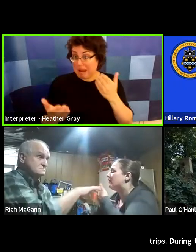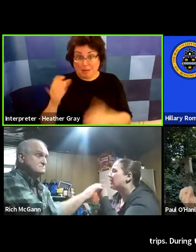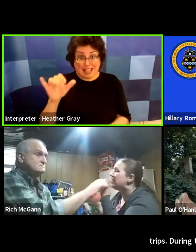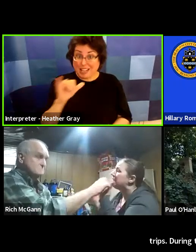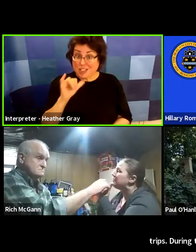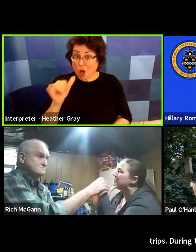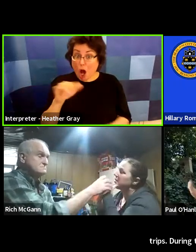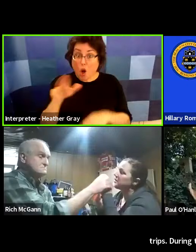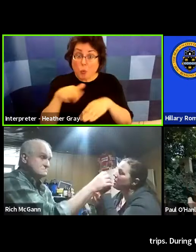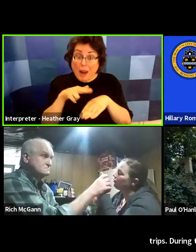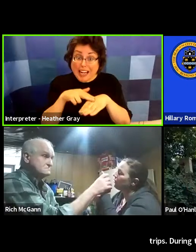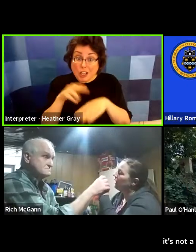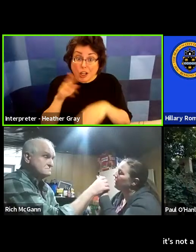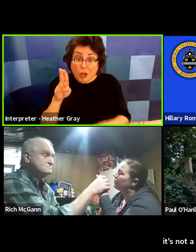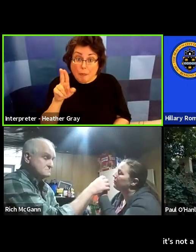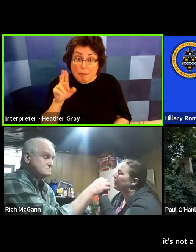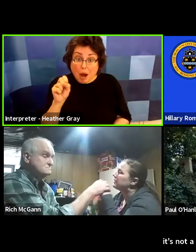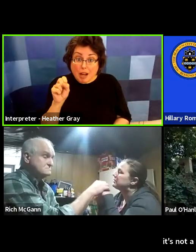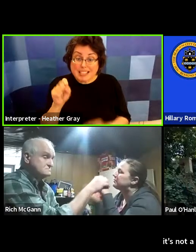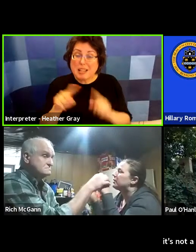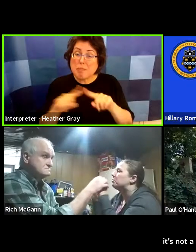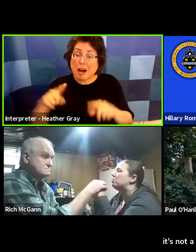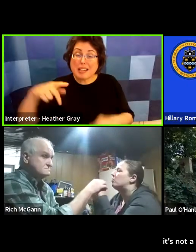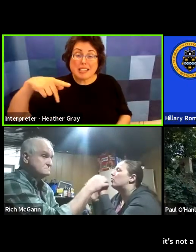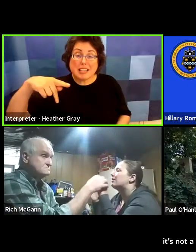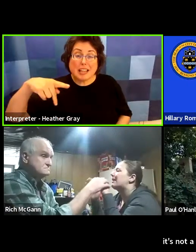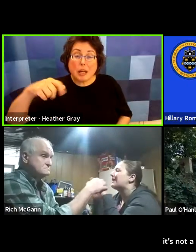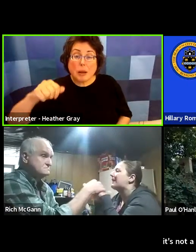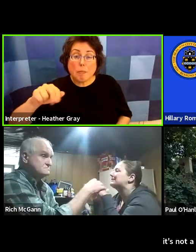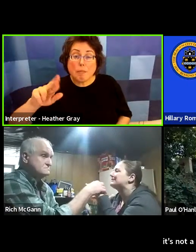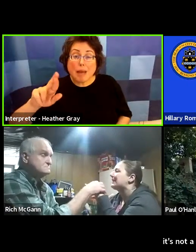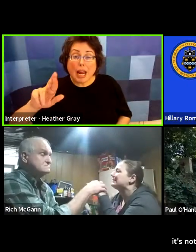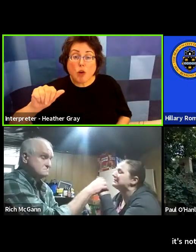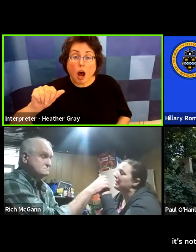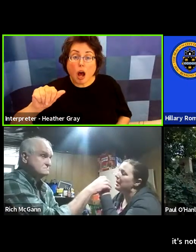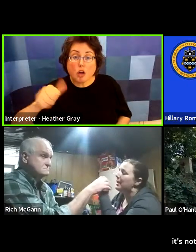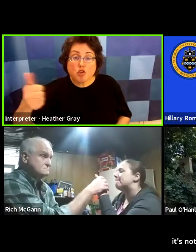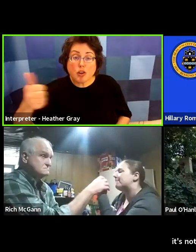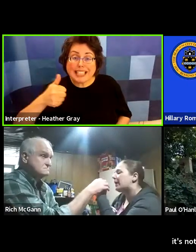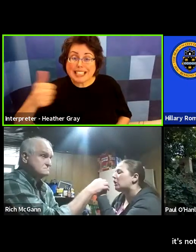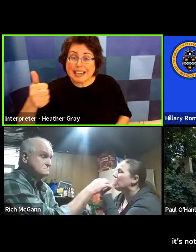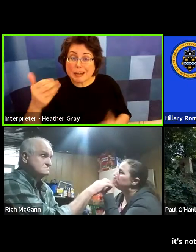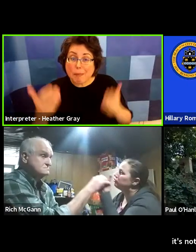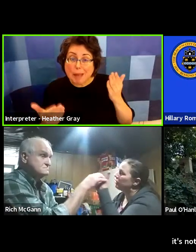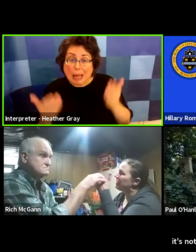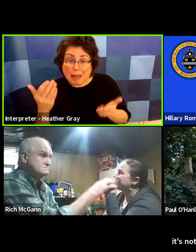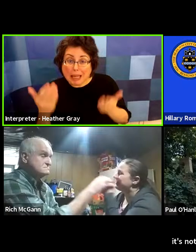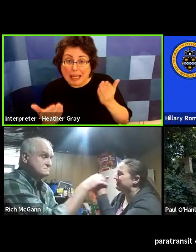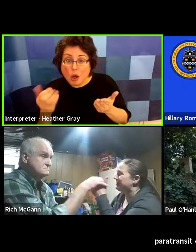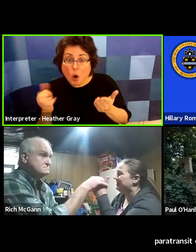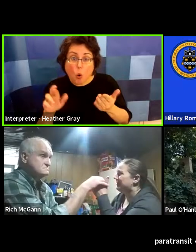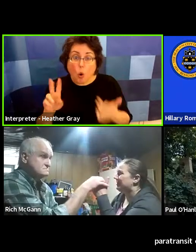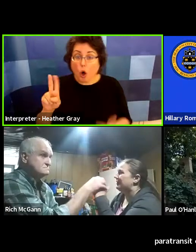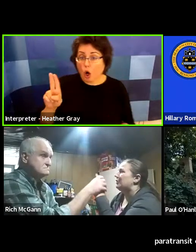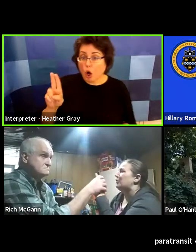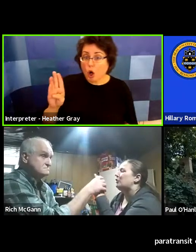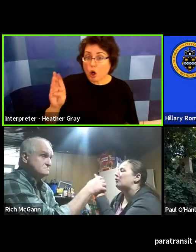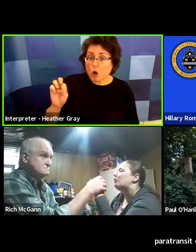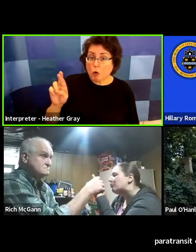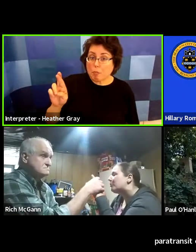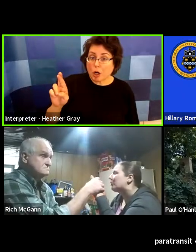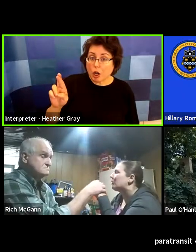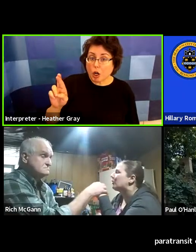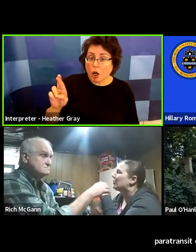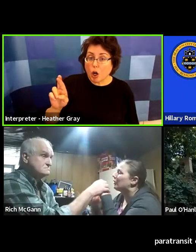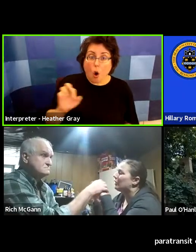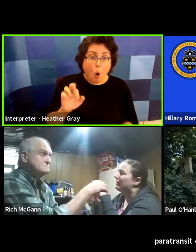it's sort of like paratransit or, you know, Uber or Lyft or something like that, but